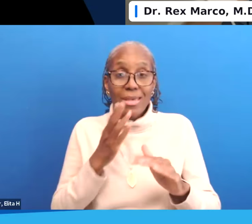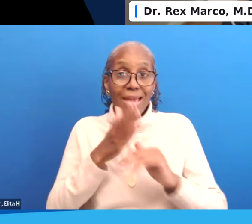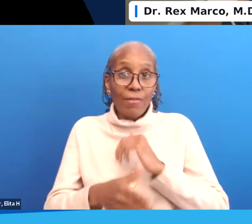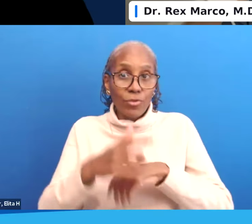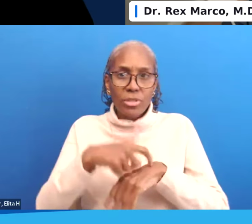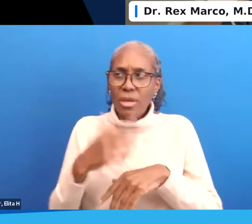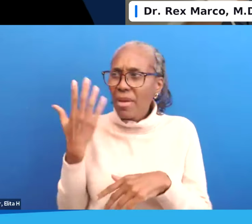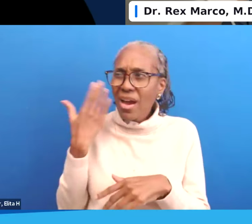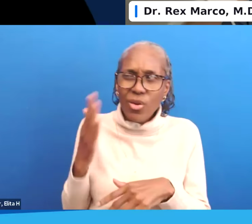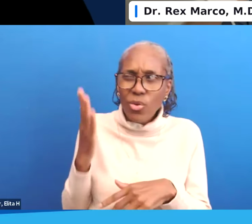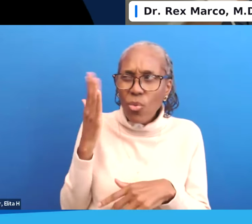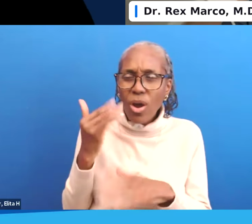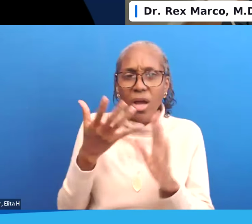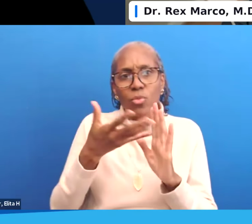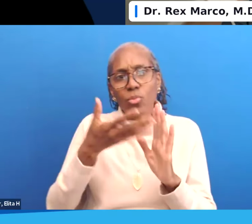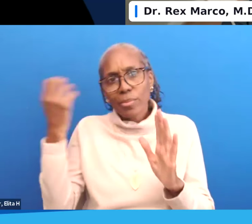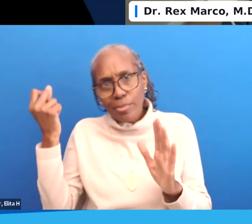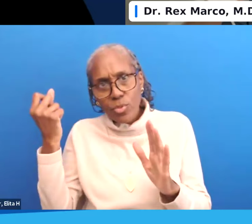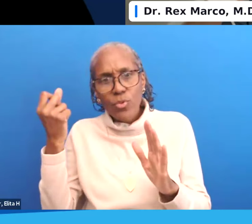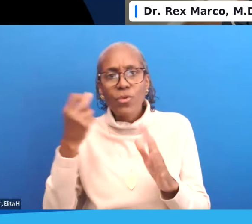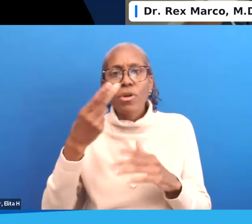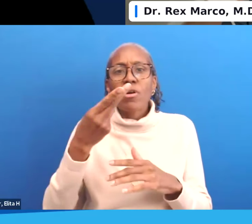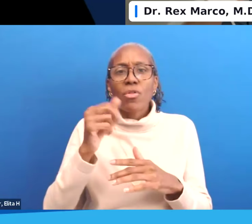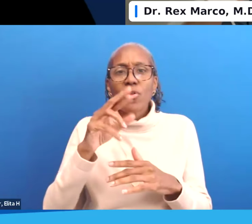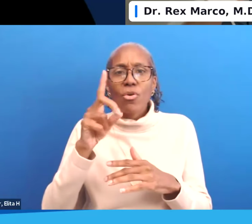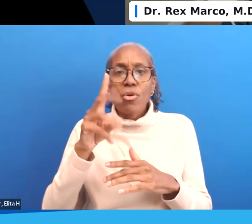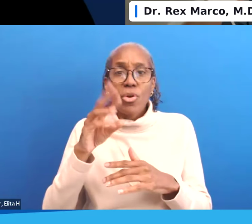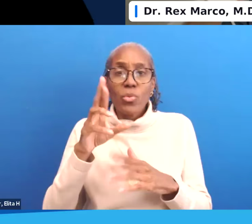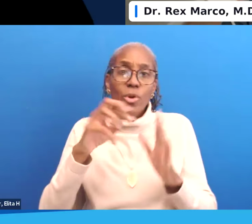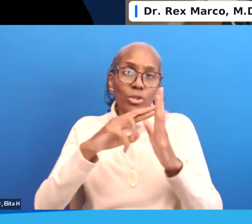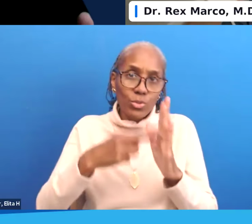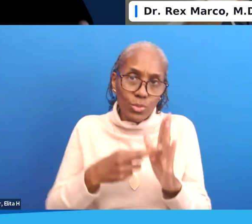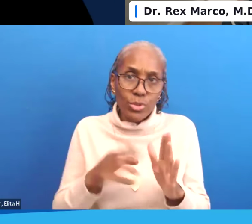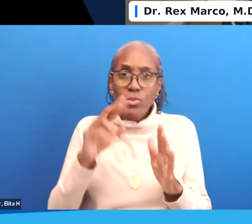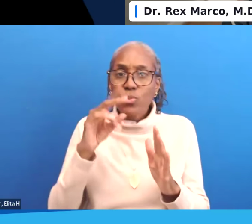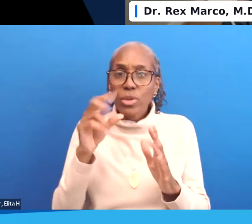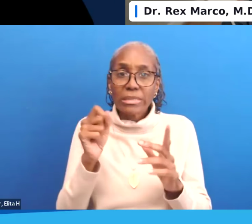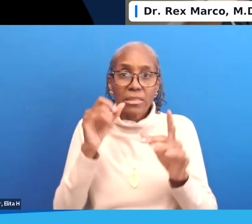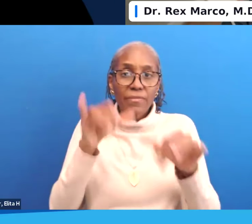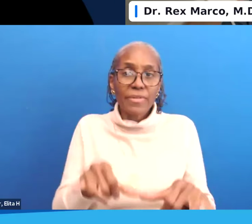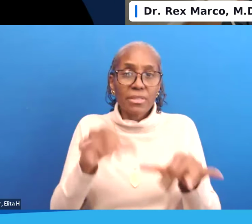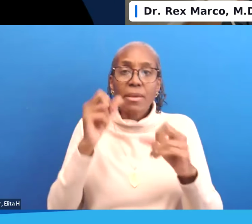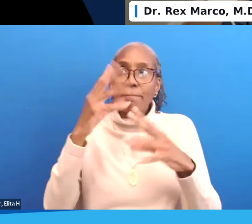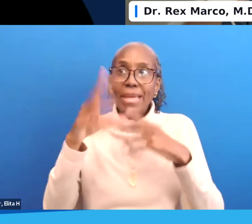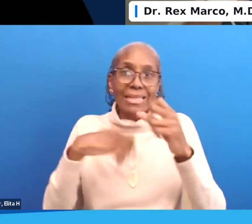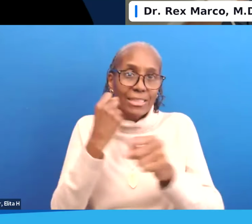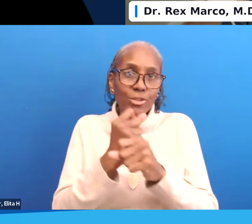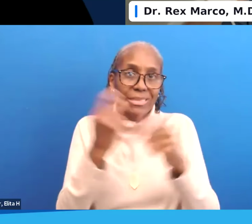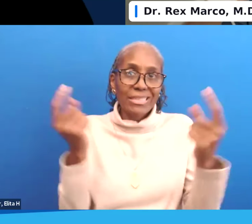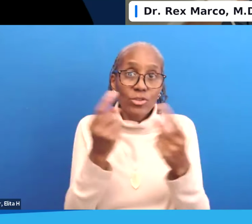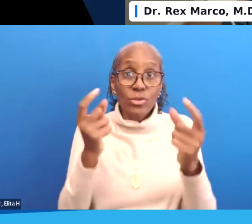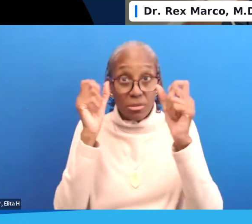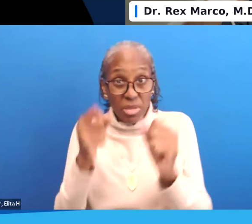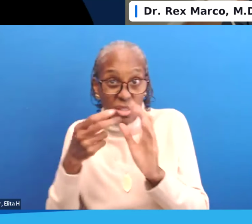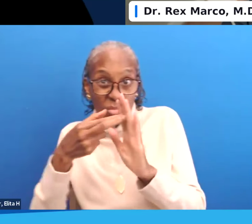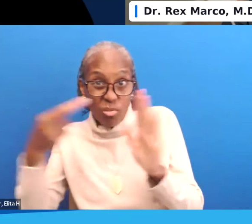sure why would you want to take the hardware out? But if after it's been years after your injury, is it possible to